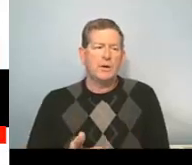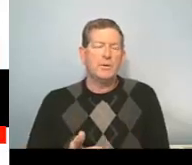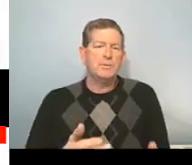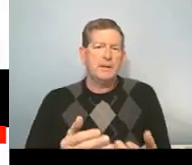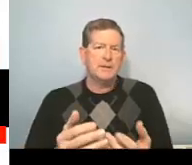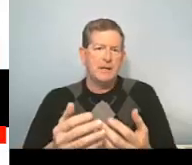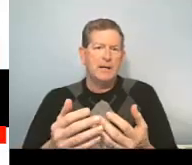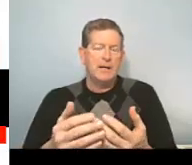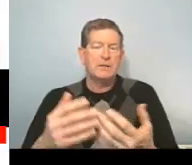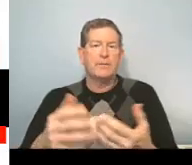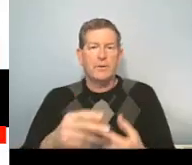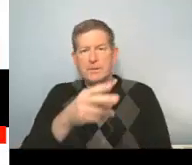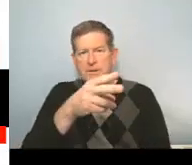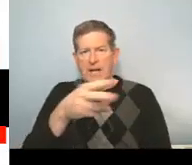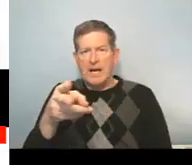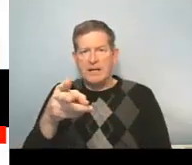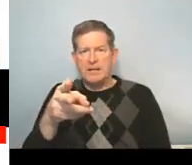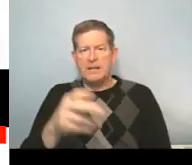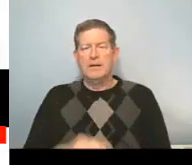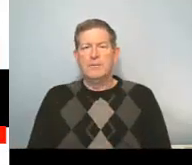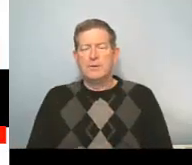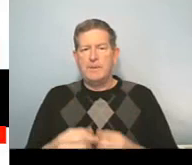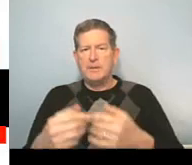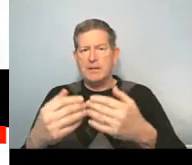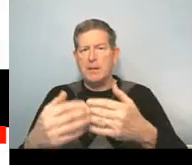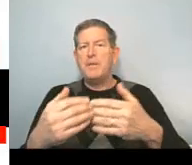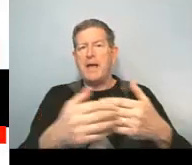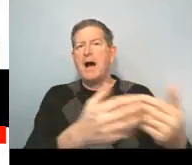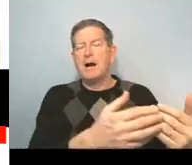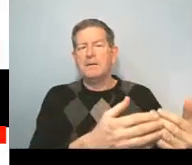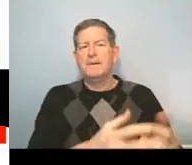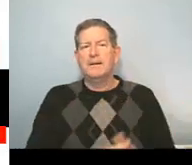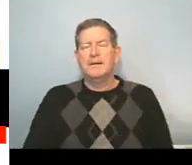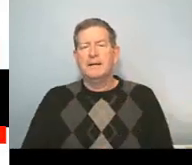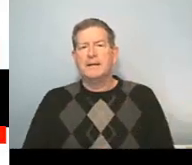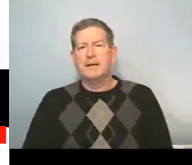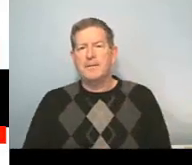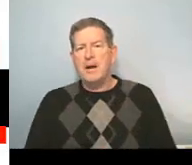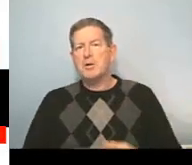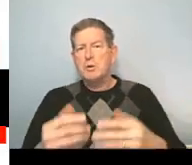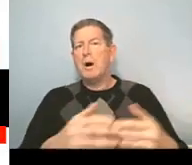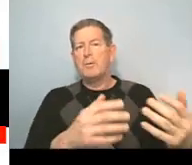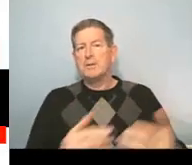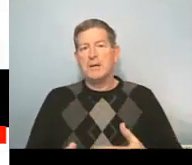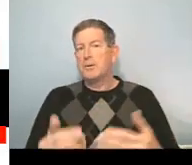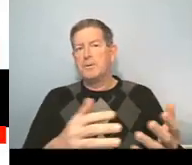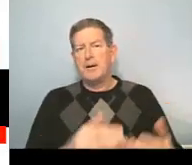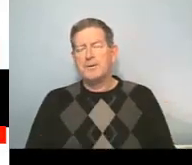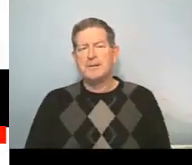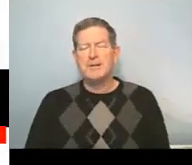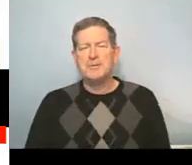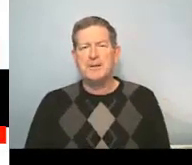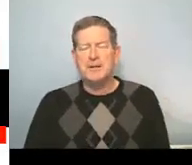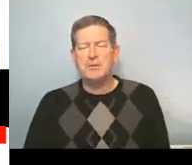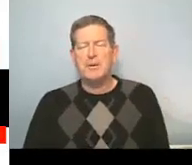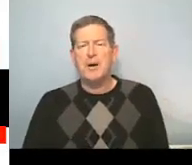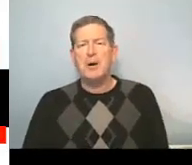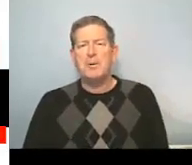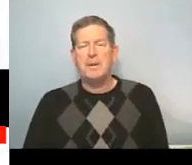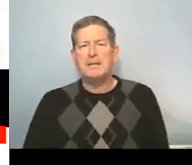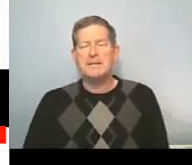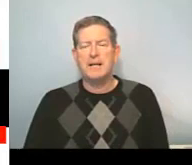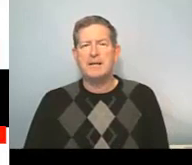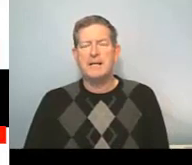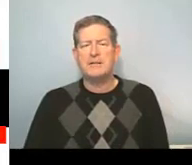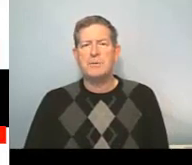so son, which means it's the verb ser, which means they are. They are 2 hours, they are 3 hours, etc. It sounds rather